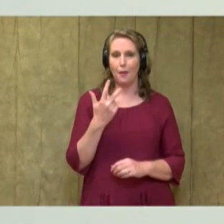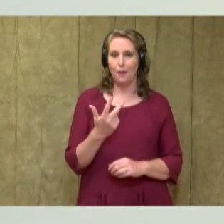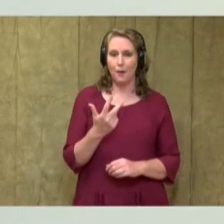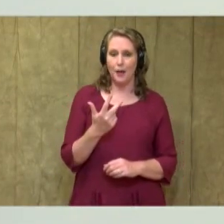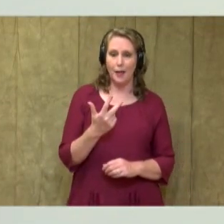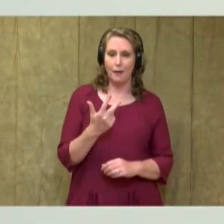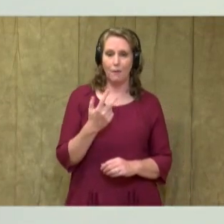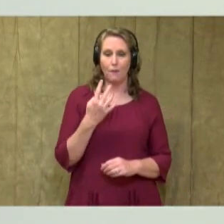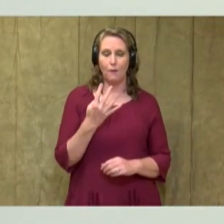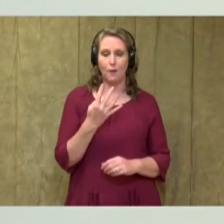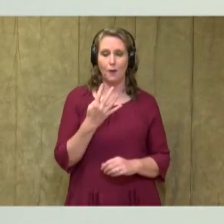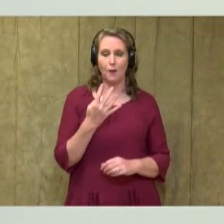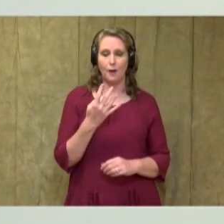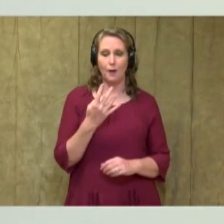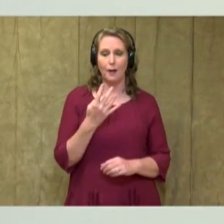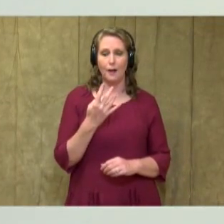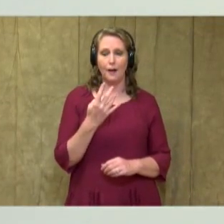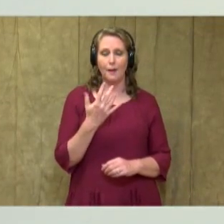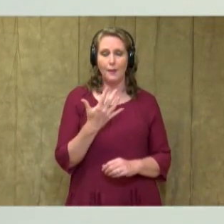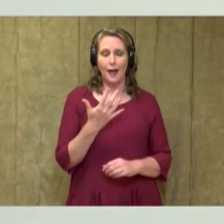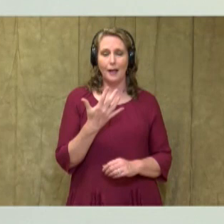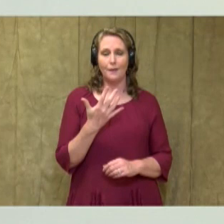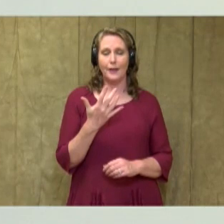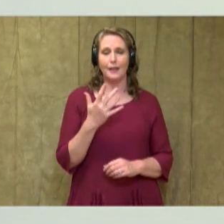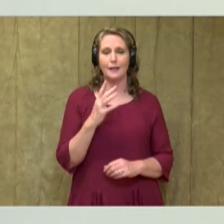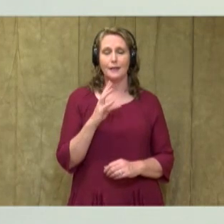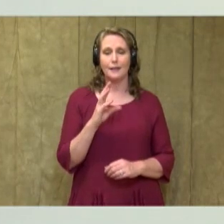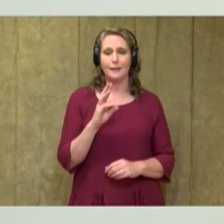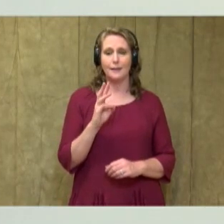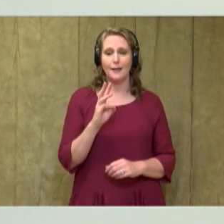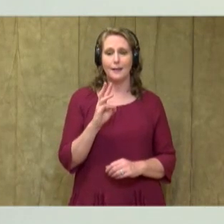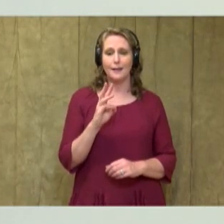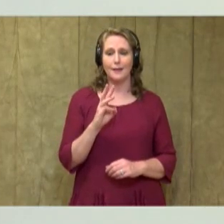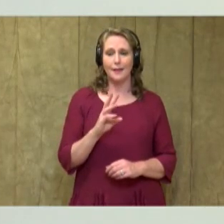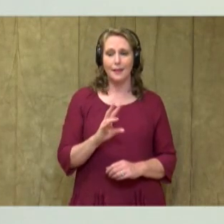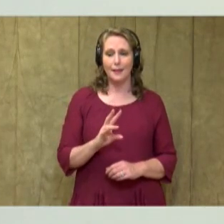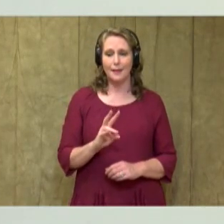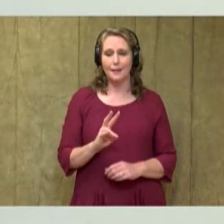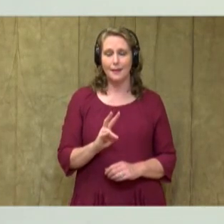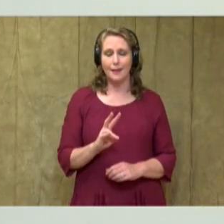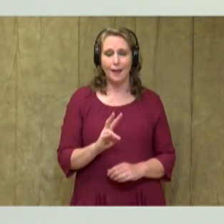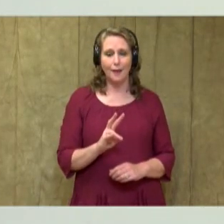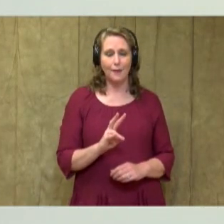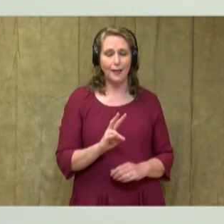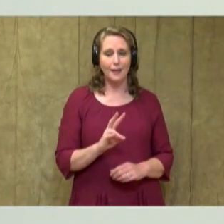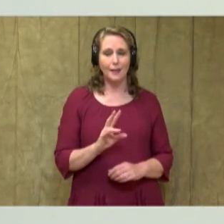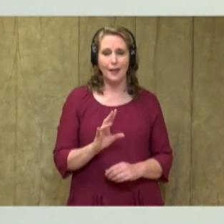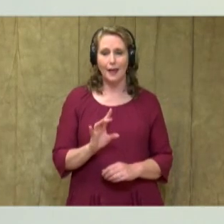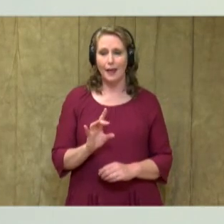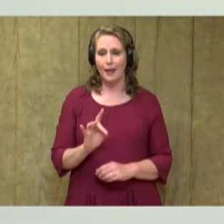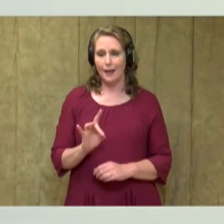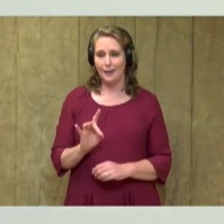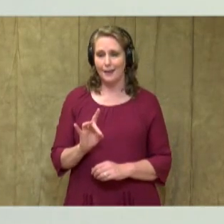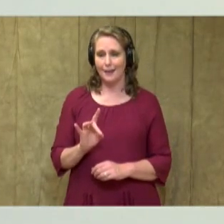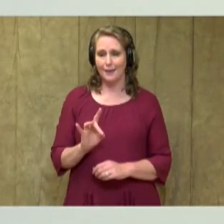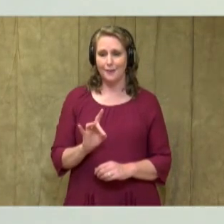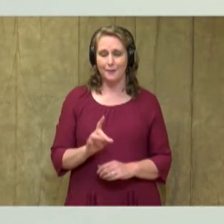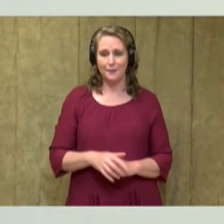3, 4, 5, 6, 7,